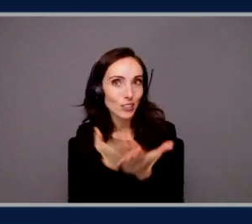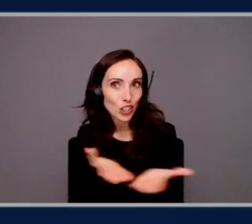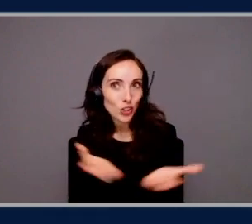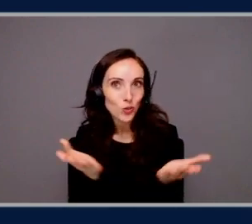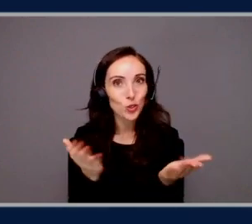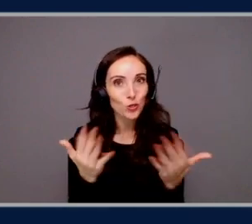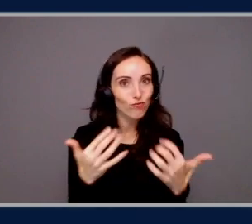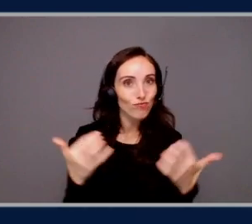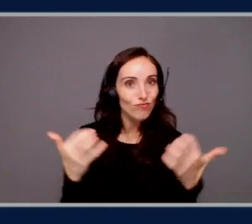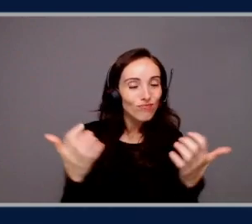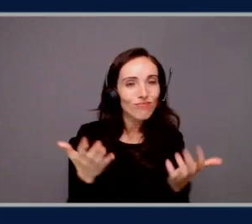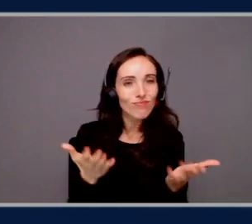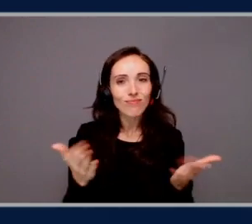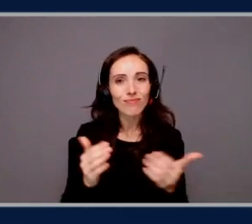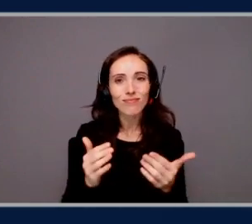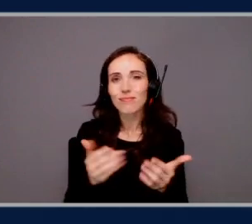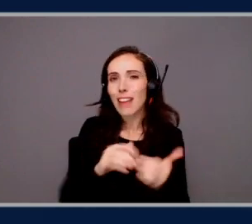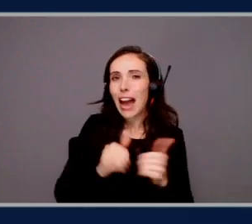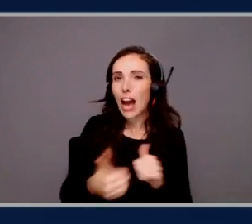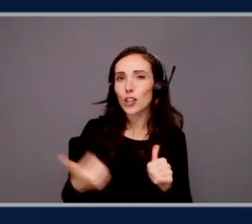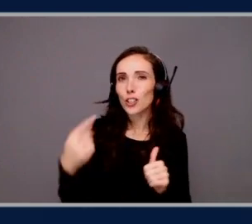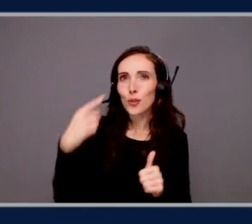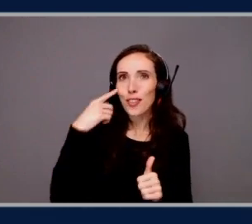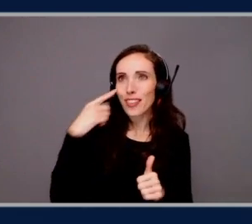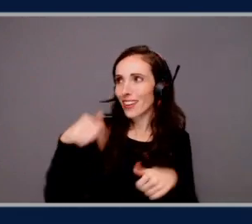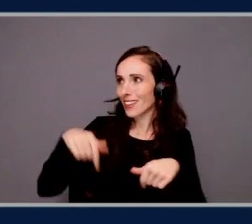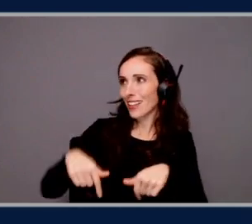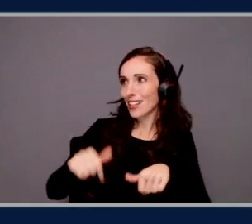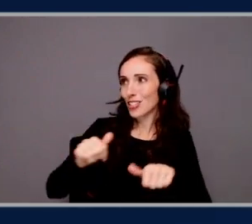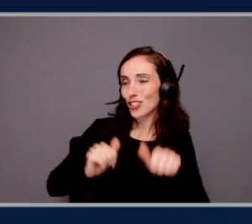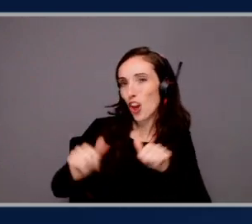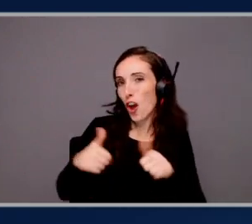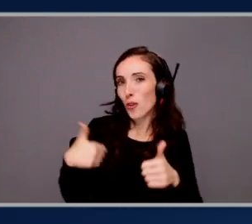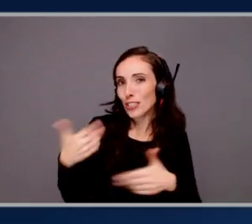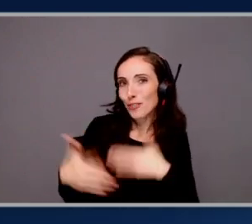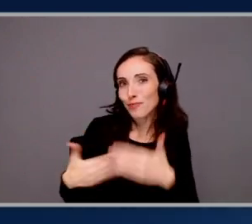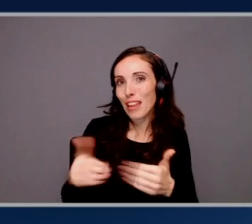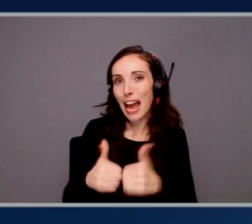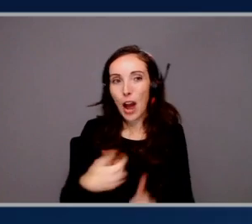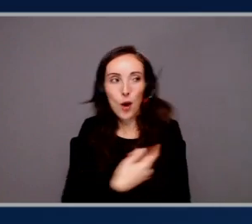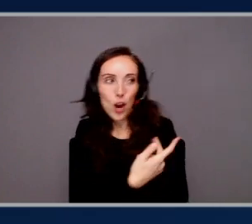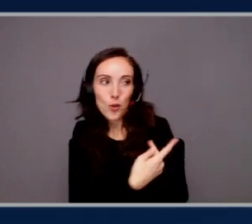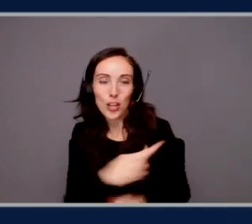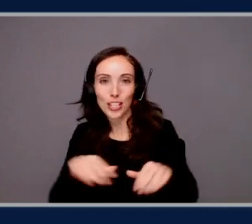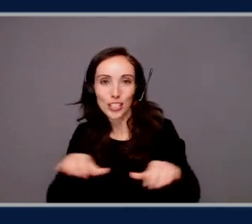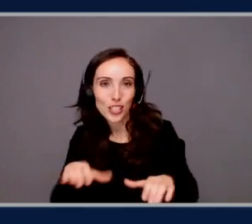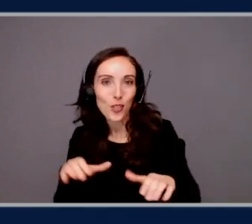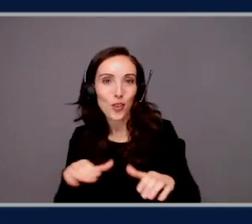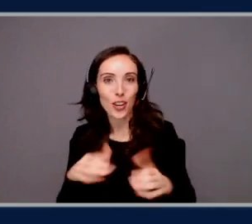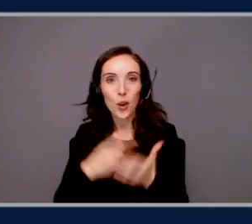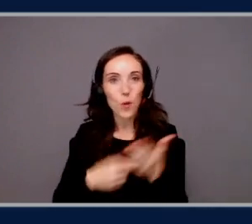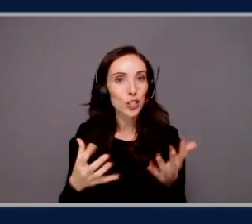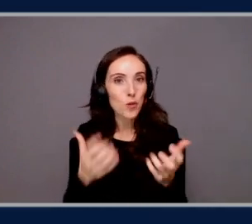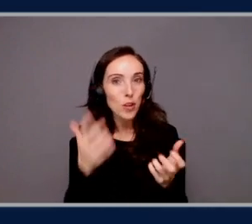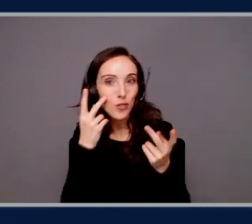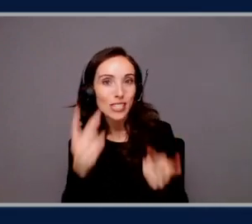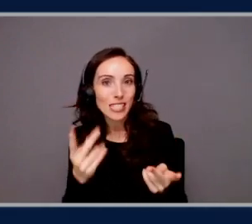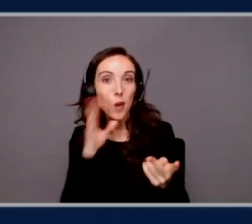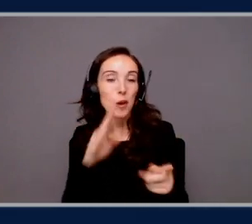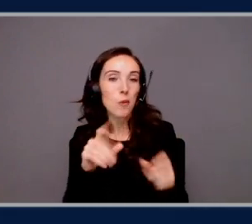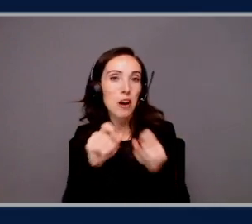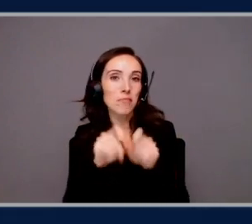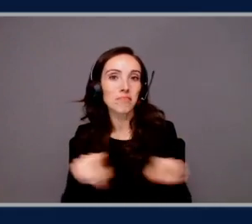about how you think our show is doing today, how me and Fiona are doing, or things you'd like to see. We're going to release a poll for you to